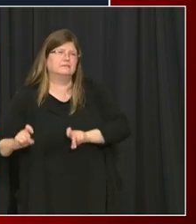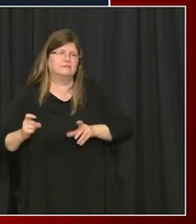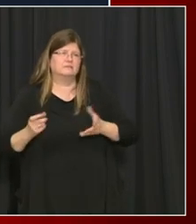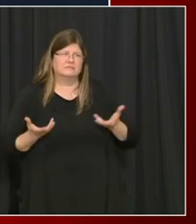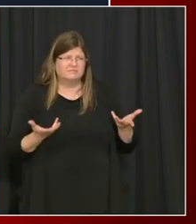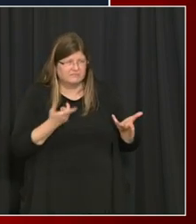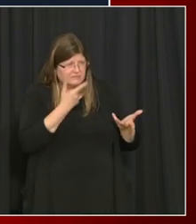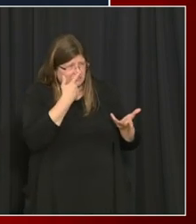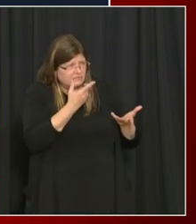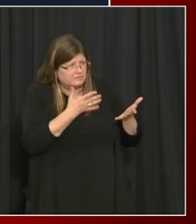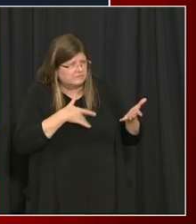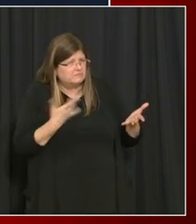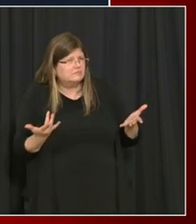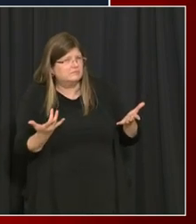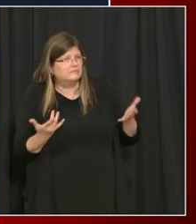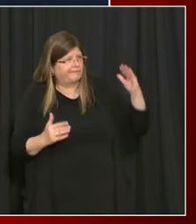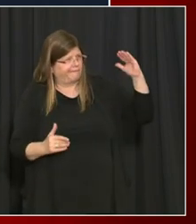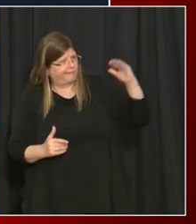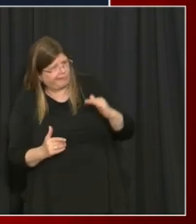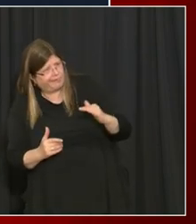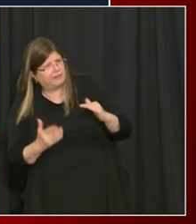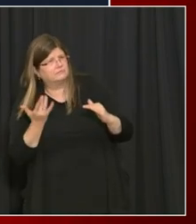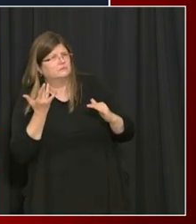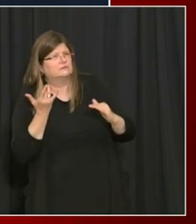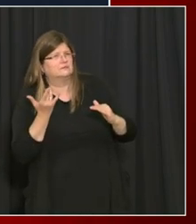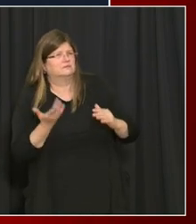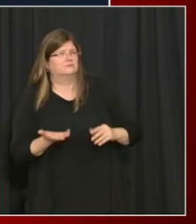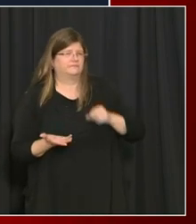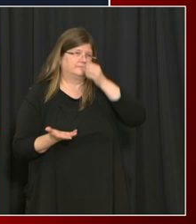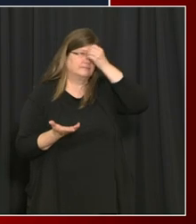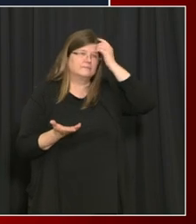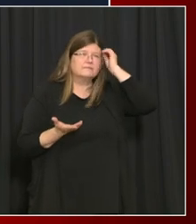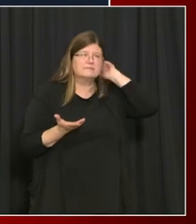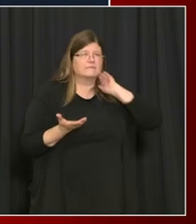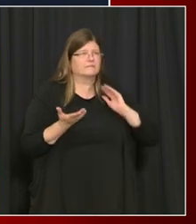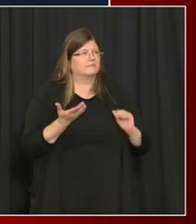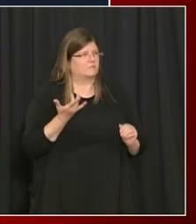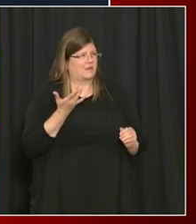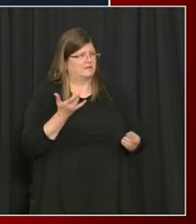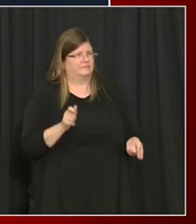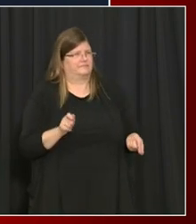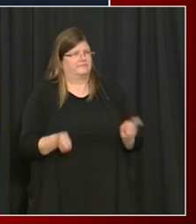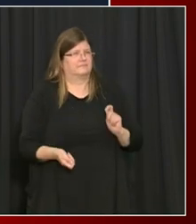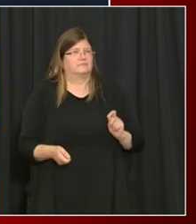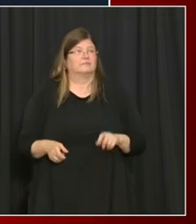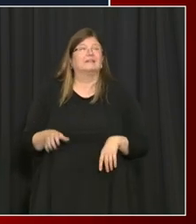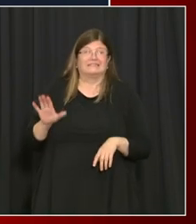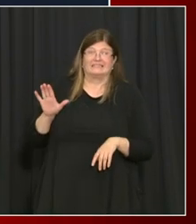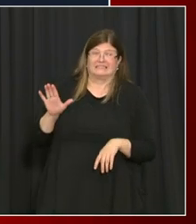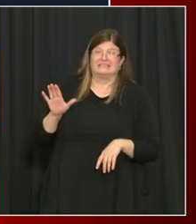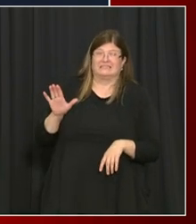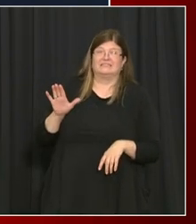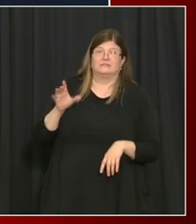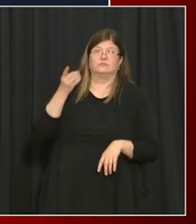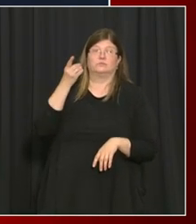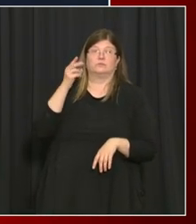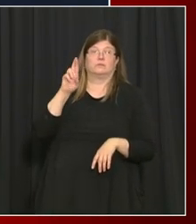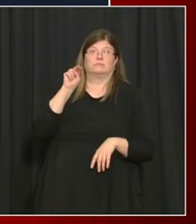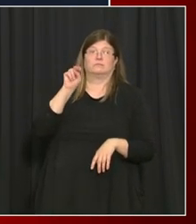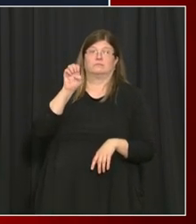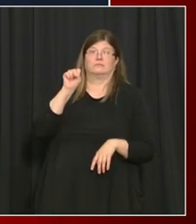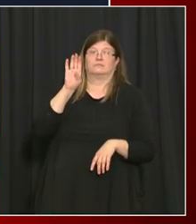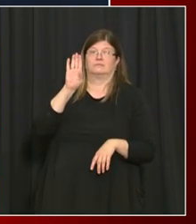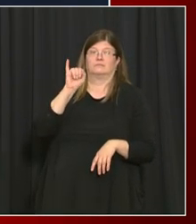Can somebody say why that revision? And I do believe that Dr. Nesbitt discussed